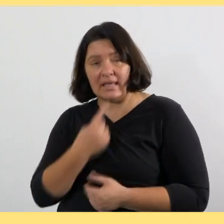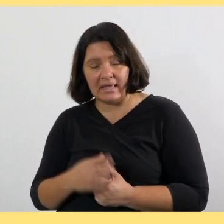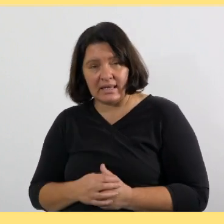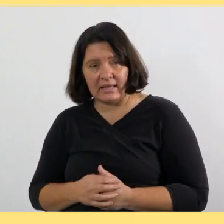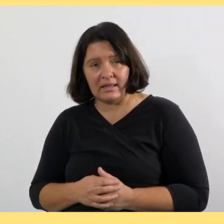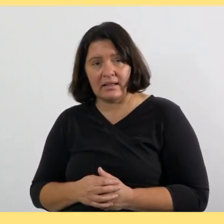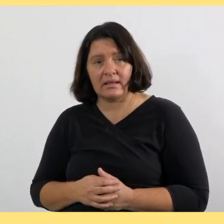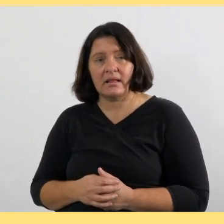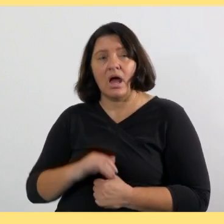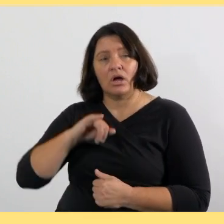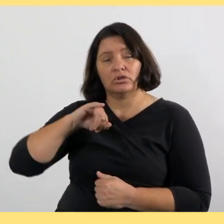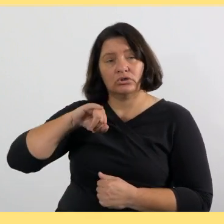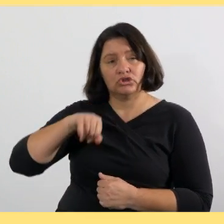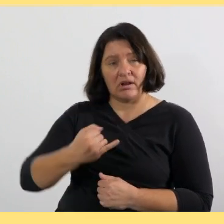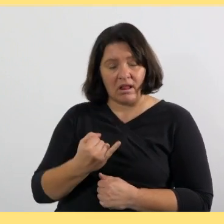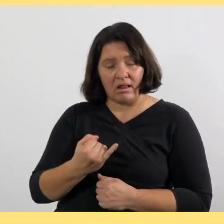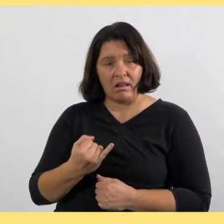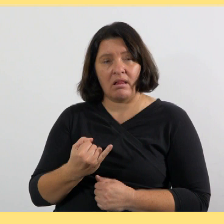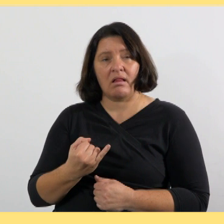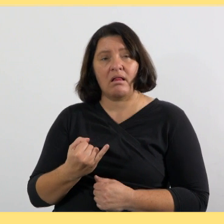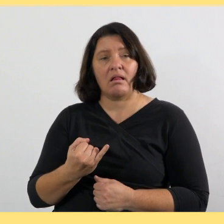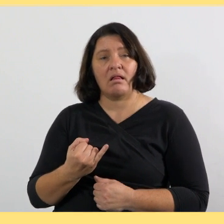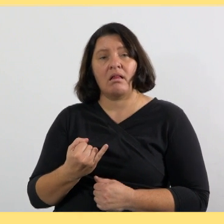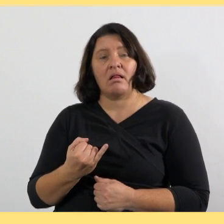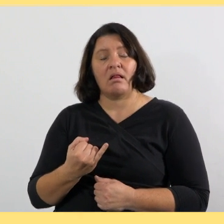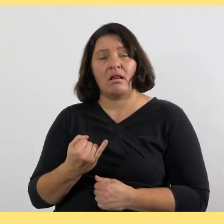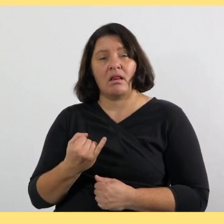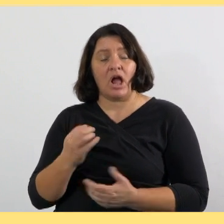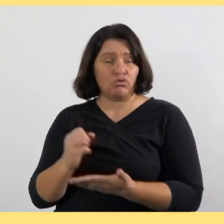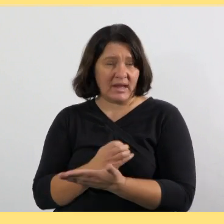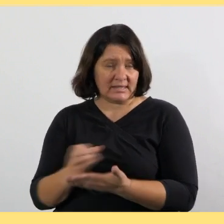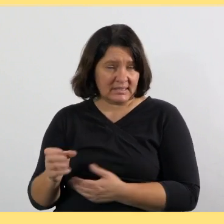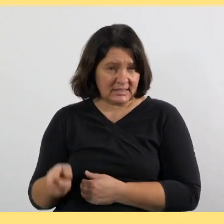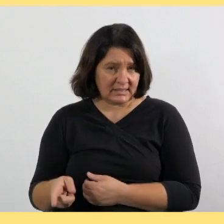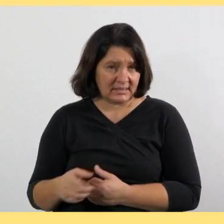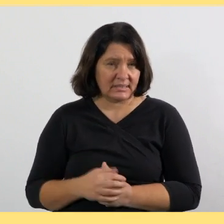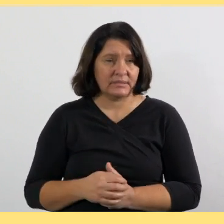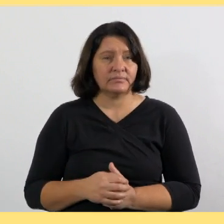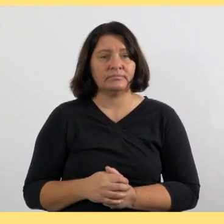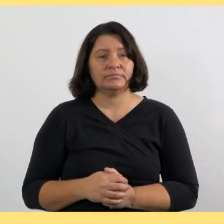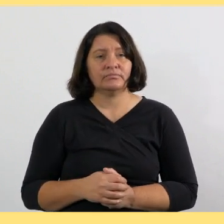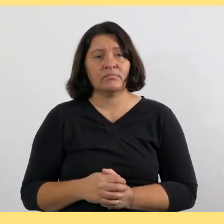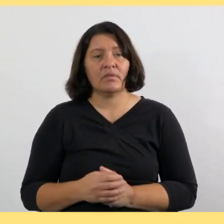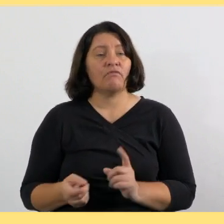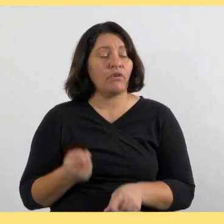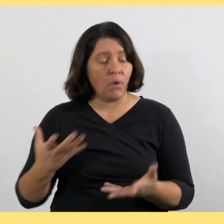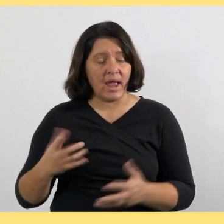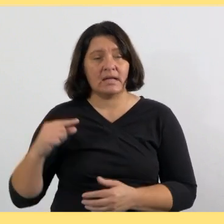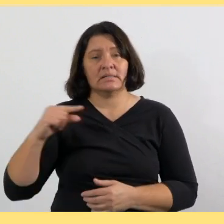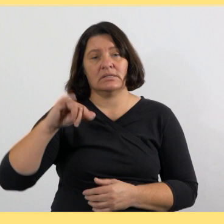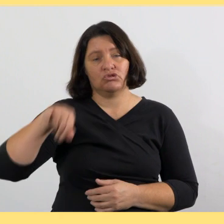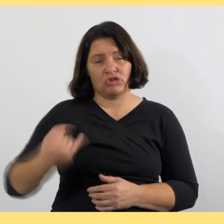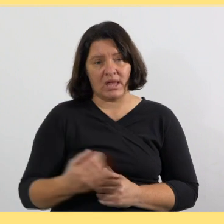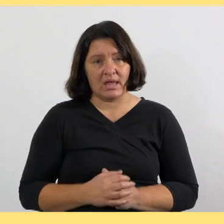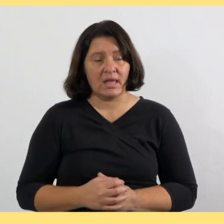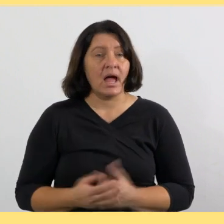will now say journal credits. In this case, I'm bringing journal credits. From